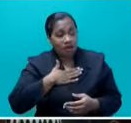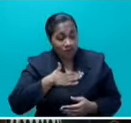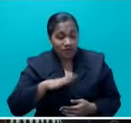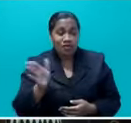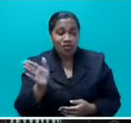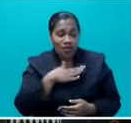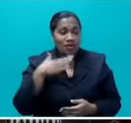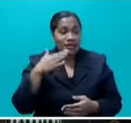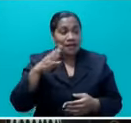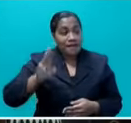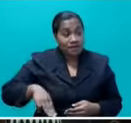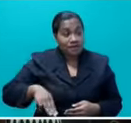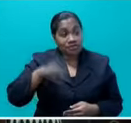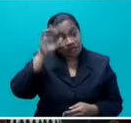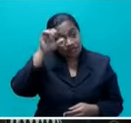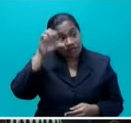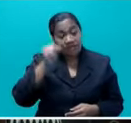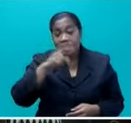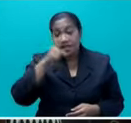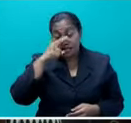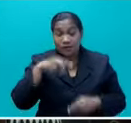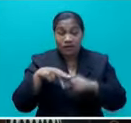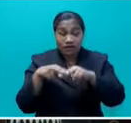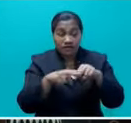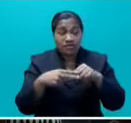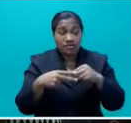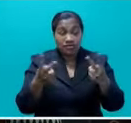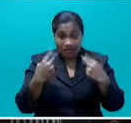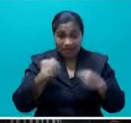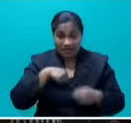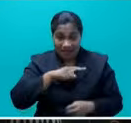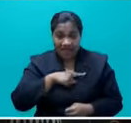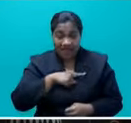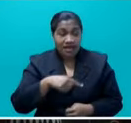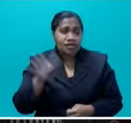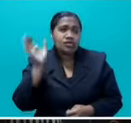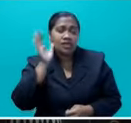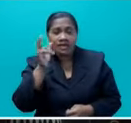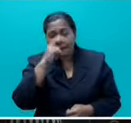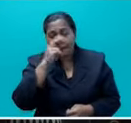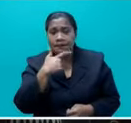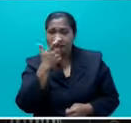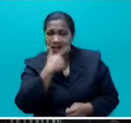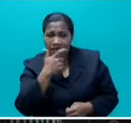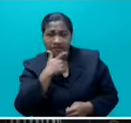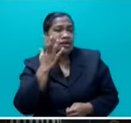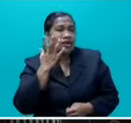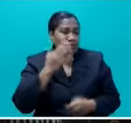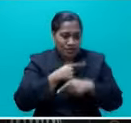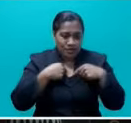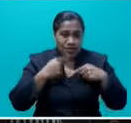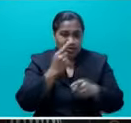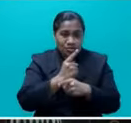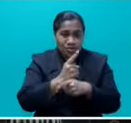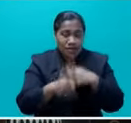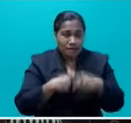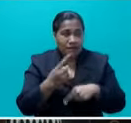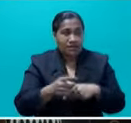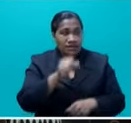remember that the people of Fiji are watching us, and to hear people laughing while we're discussing this very serious matter is very unparliamentary. Thank